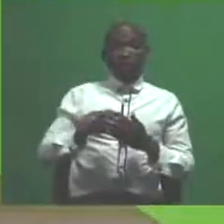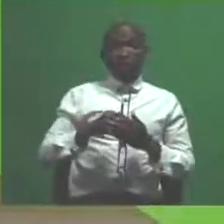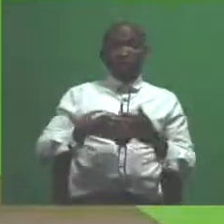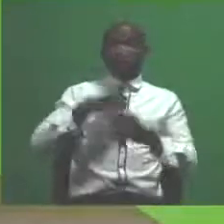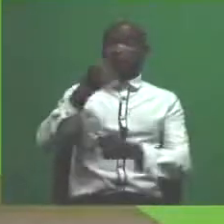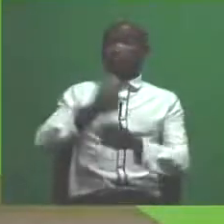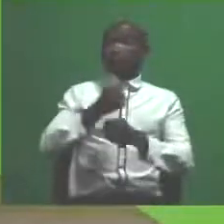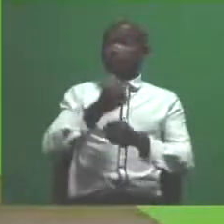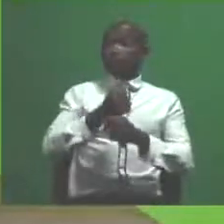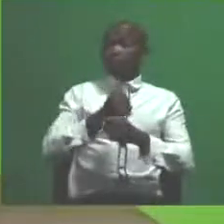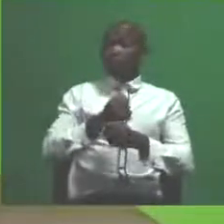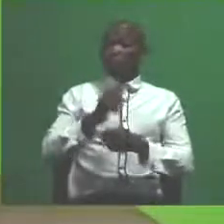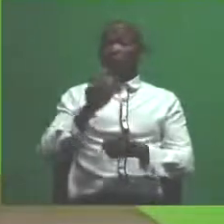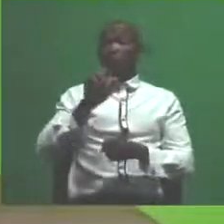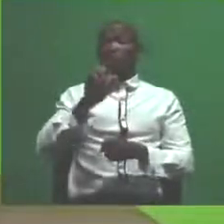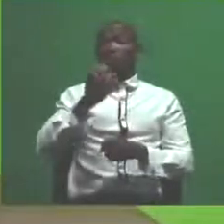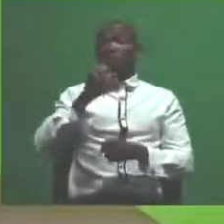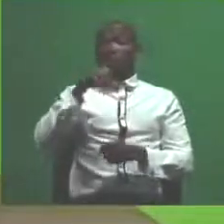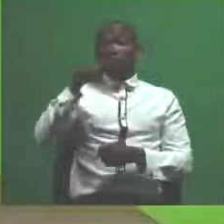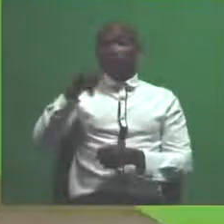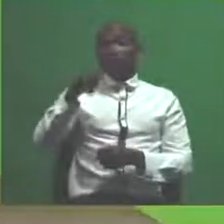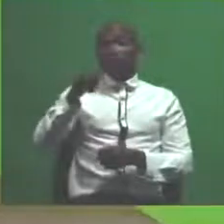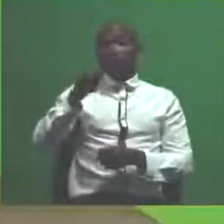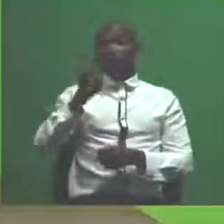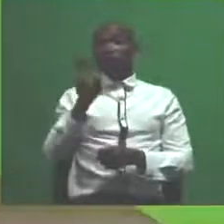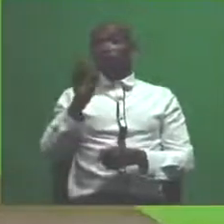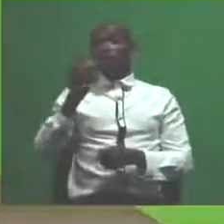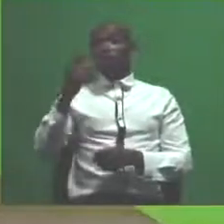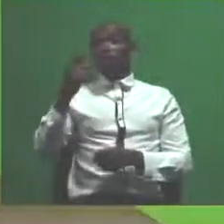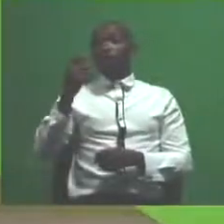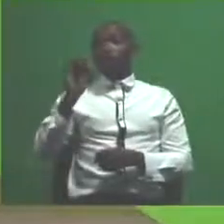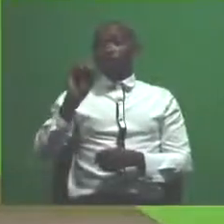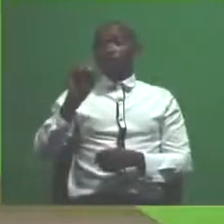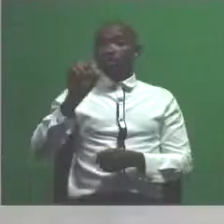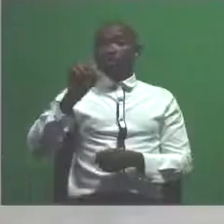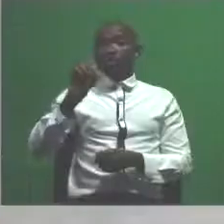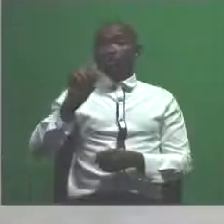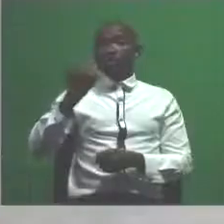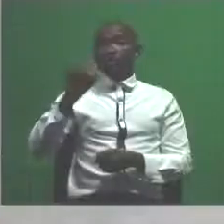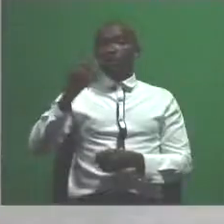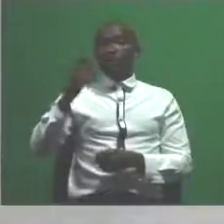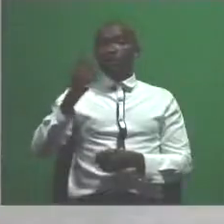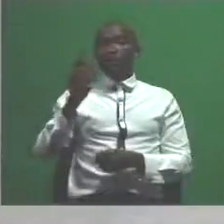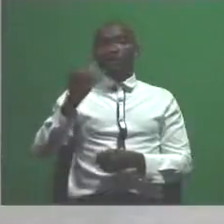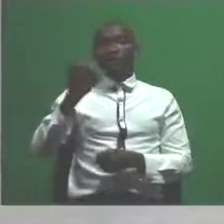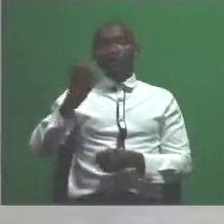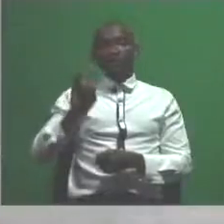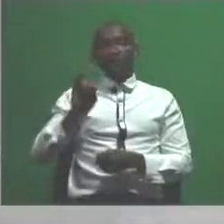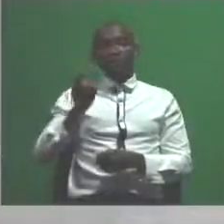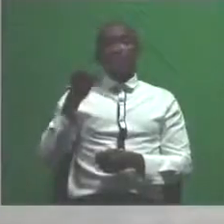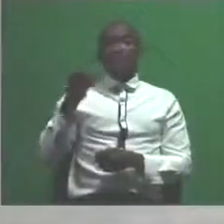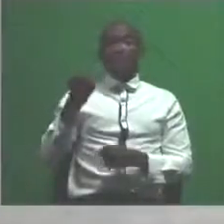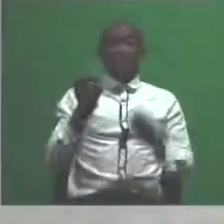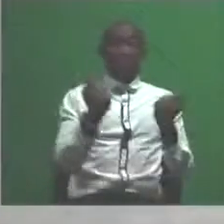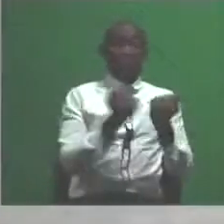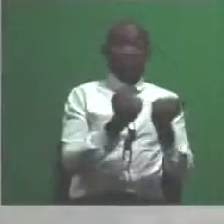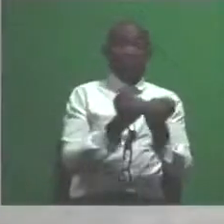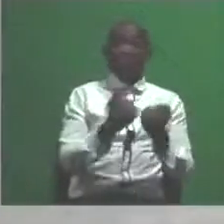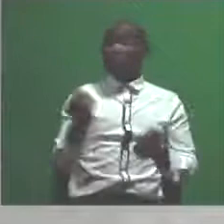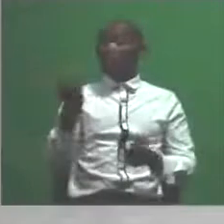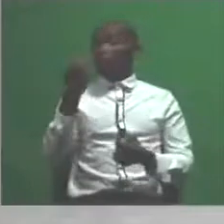To do photosynthesis, in which this heat is used to make